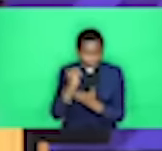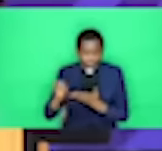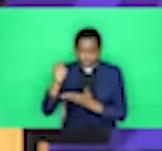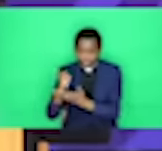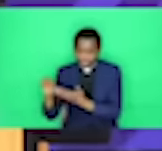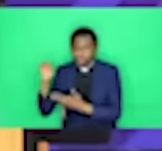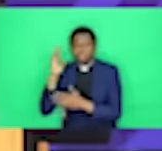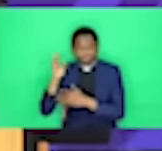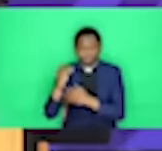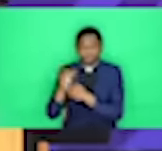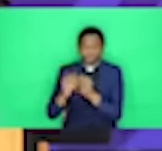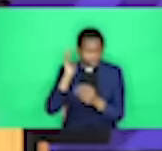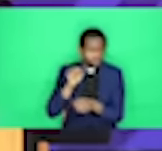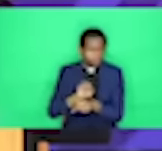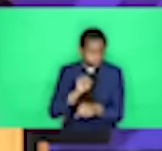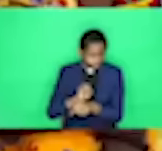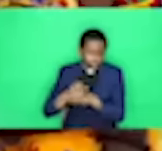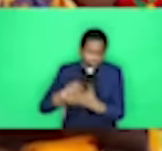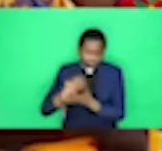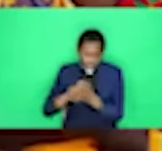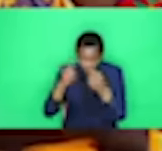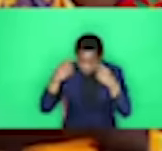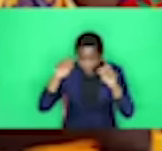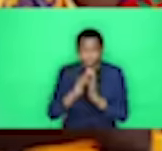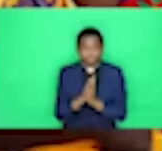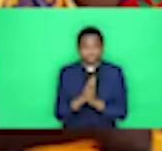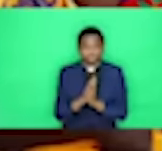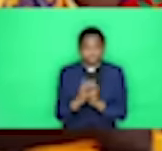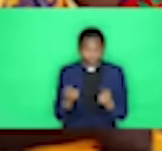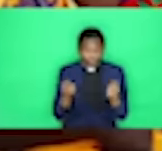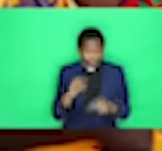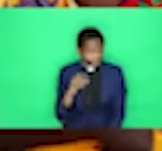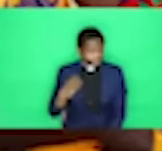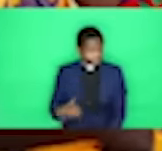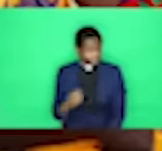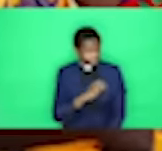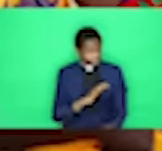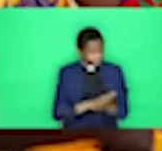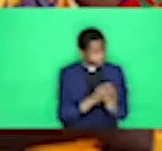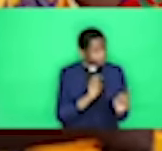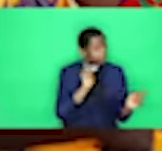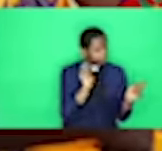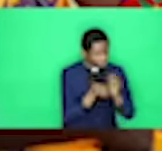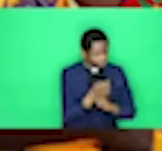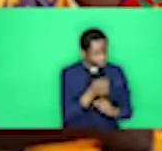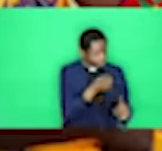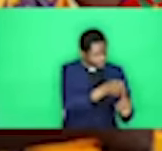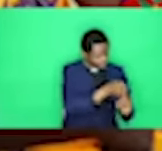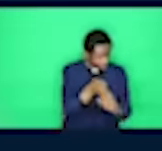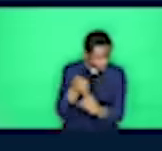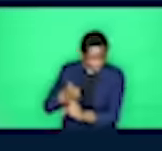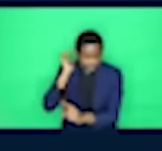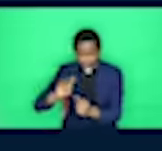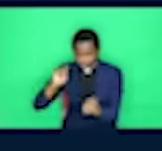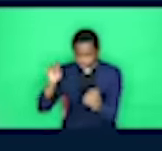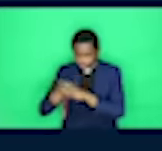such a beba, Nadia Bano, you could say, and no more a now, when the citizens are transformed, they know how to transform their nations. Say Nipa no was such a,